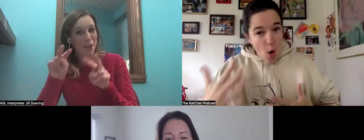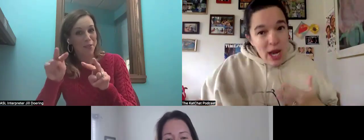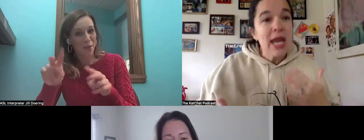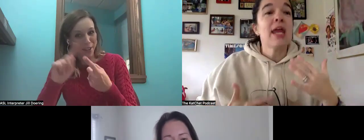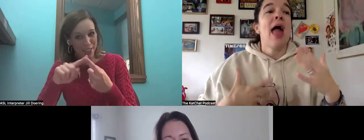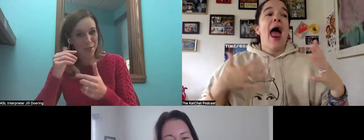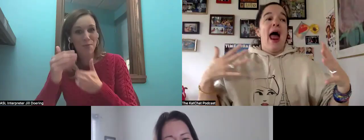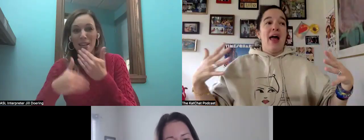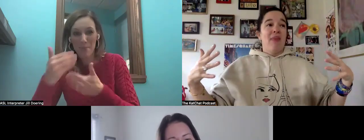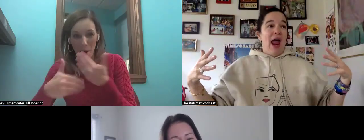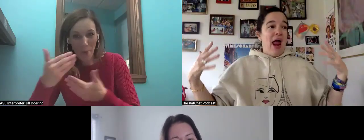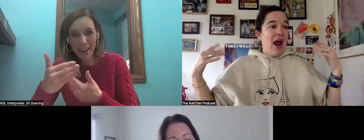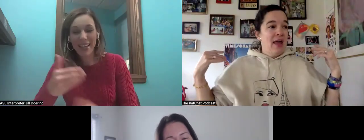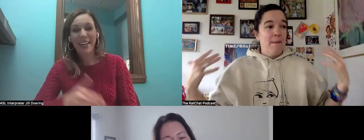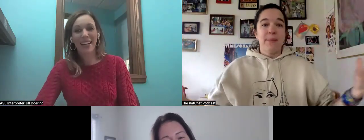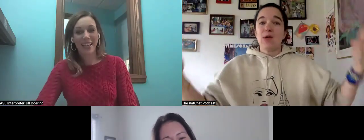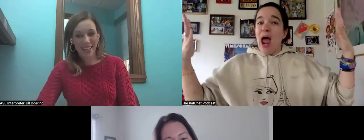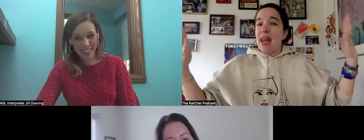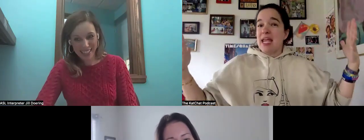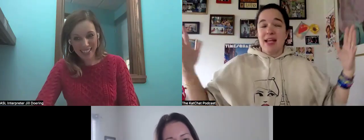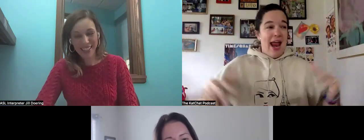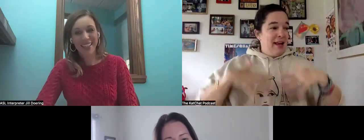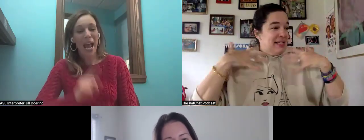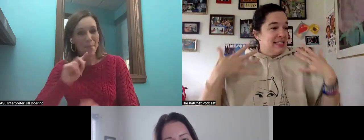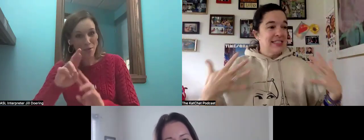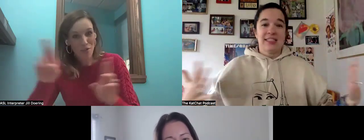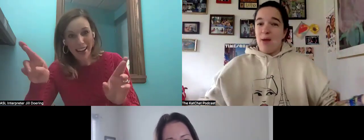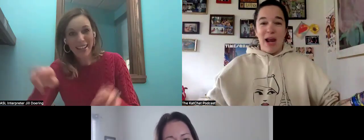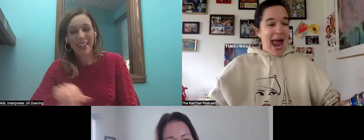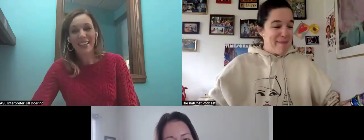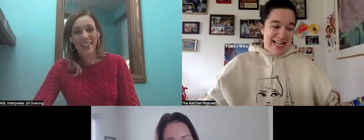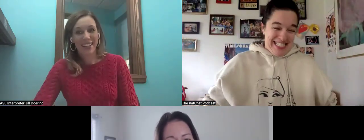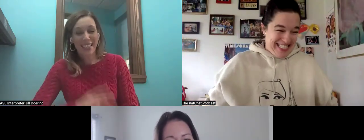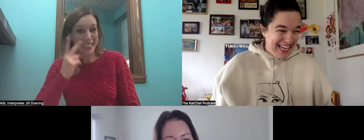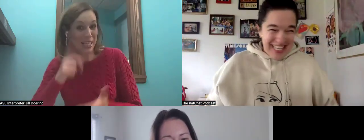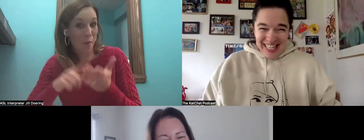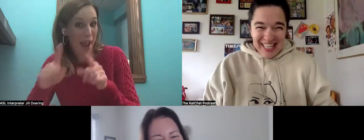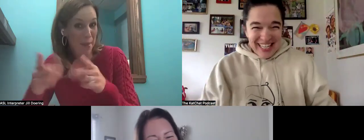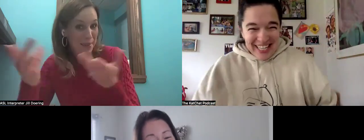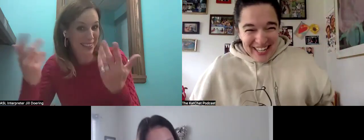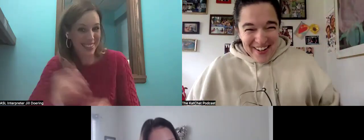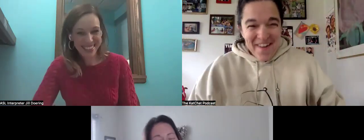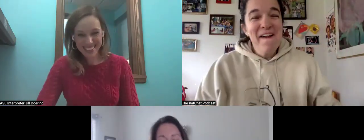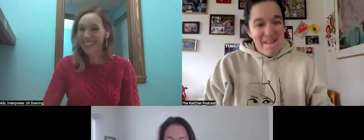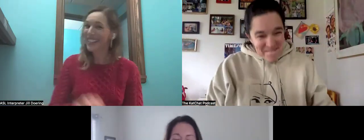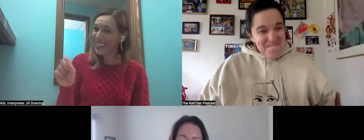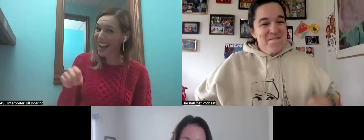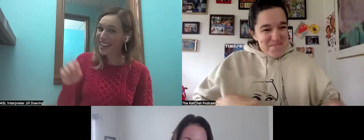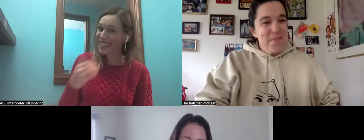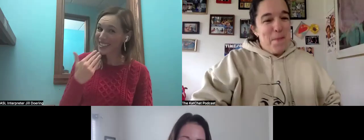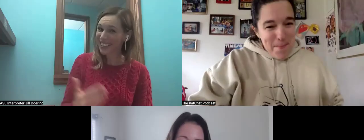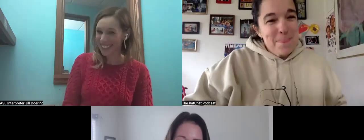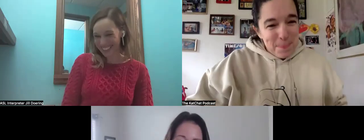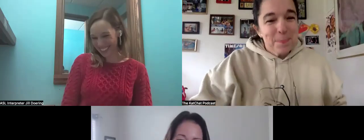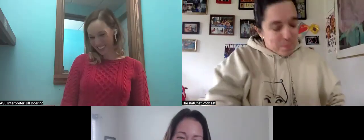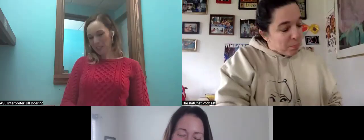keep going and then be ready, see what happened. Yes, good.